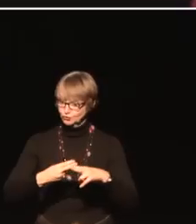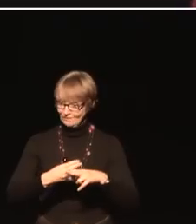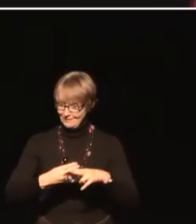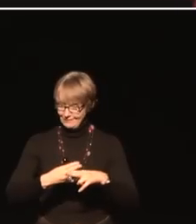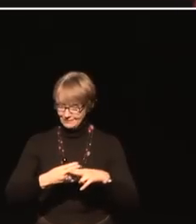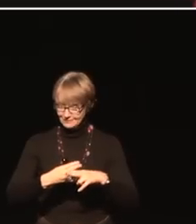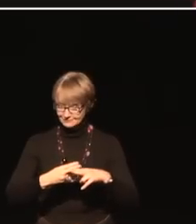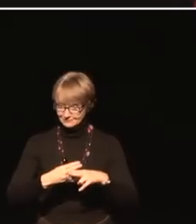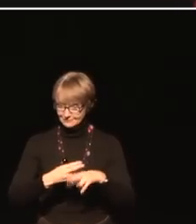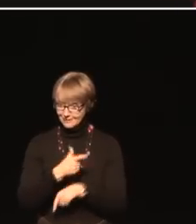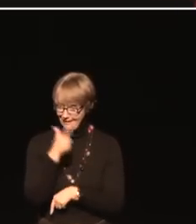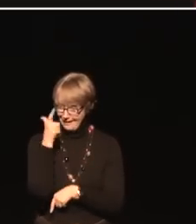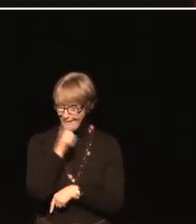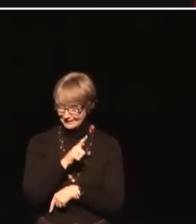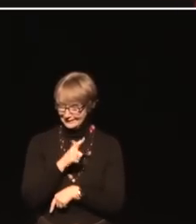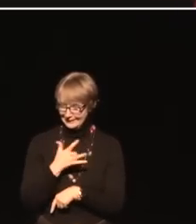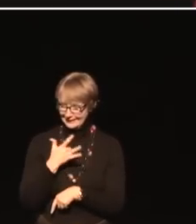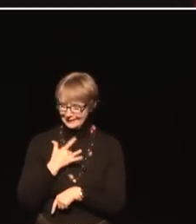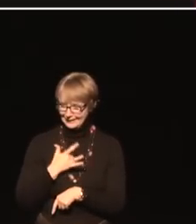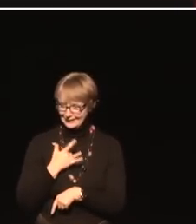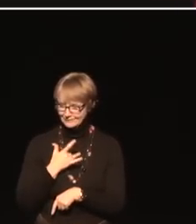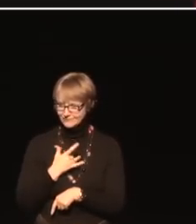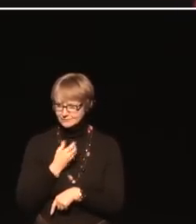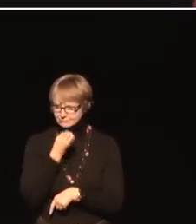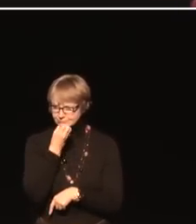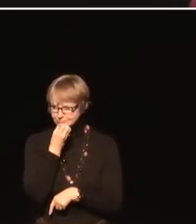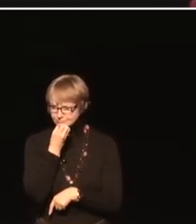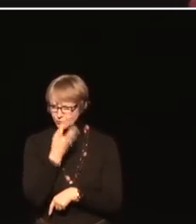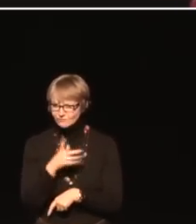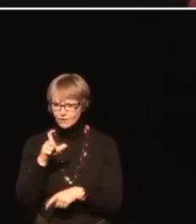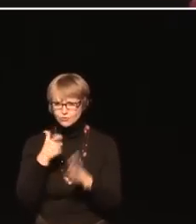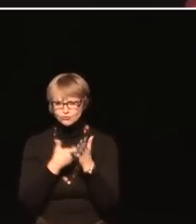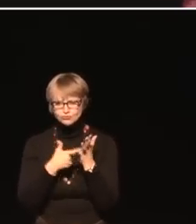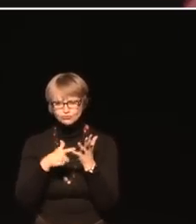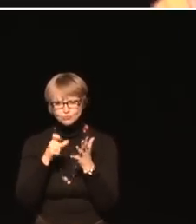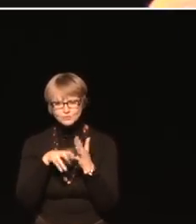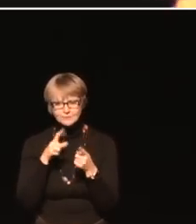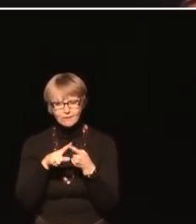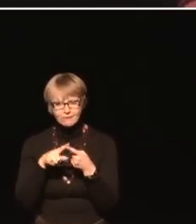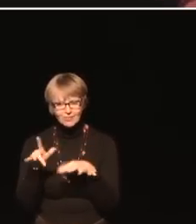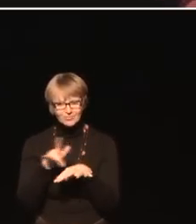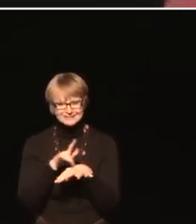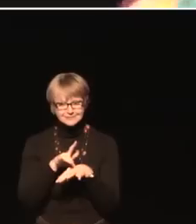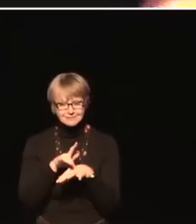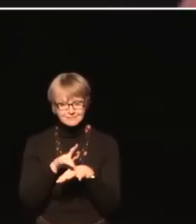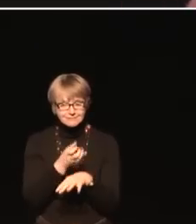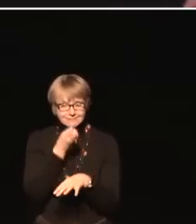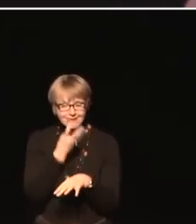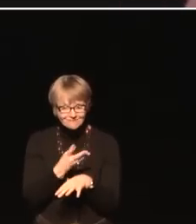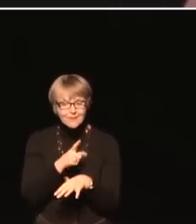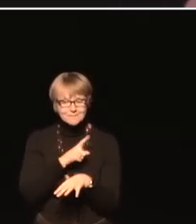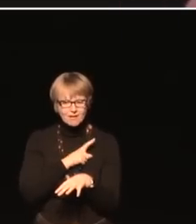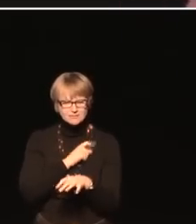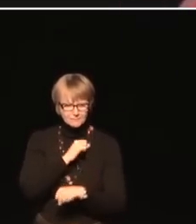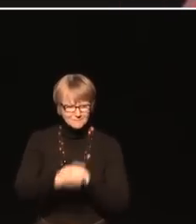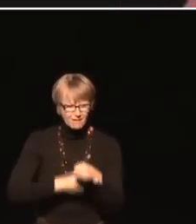are fortunate to live in the beautiful Crucible. We're a resident company in the Crucible Theatre, which is quite a lot of fun, particularly when it turns into a